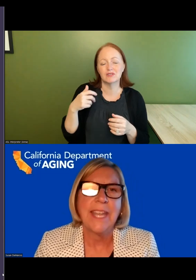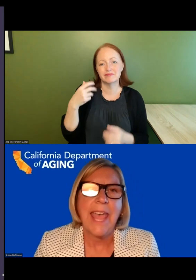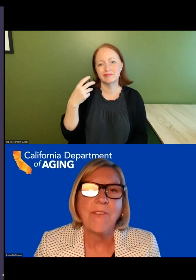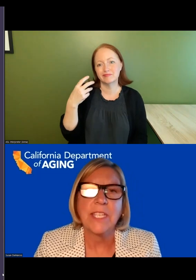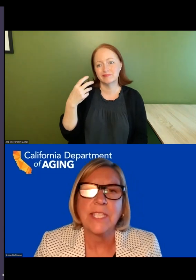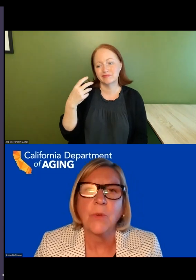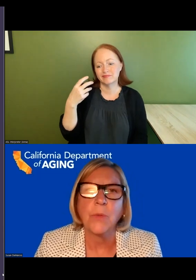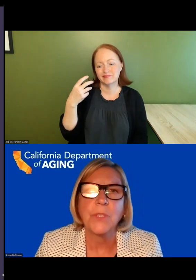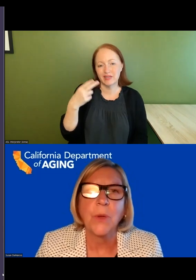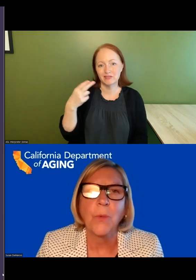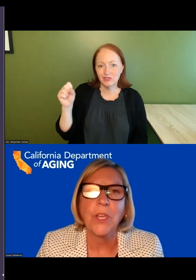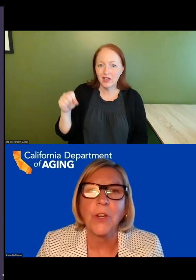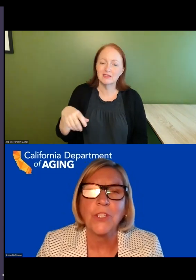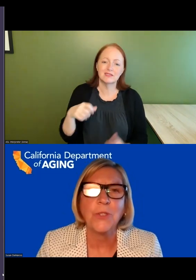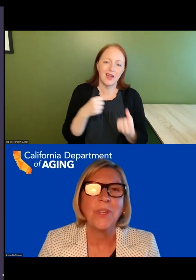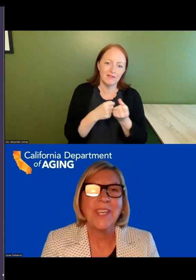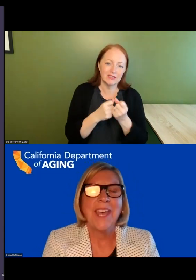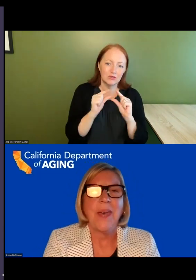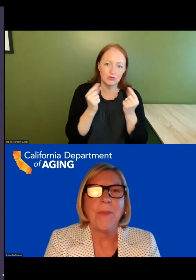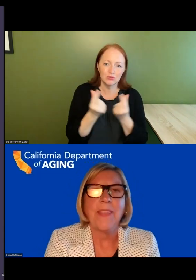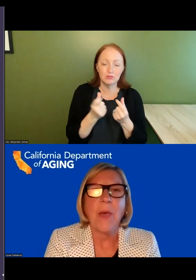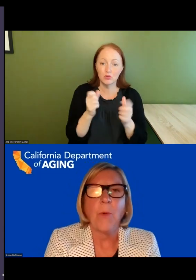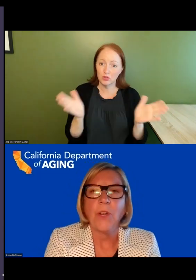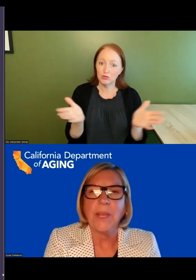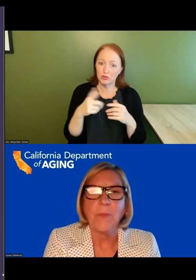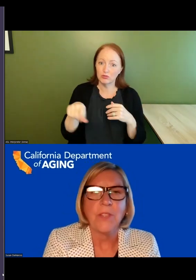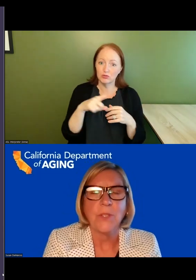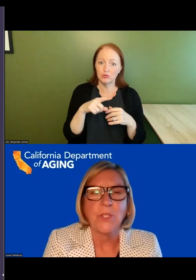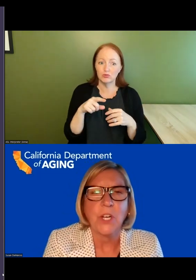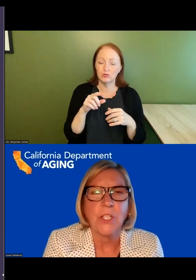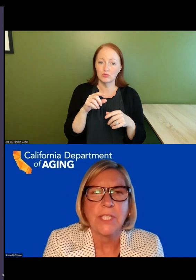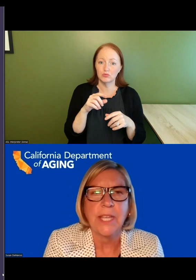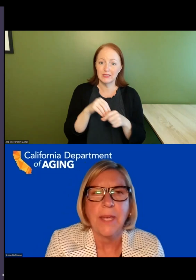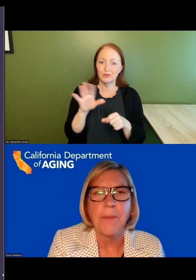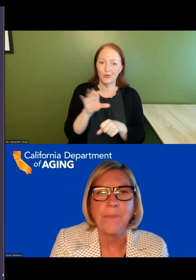and advocacy groups. So we encourage you in that work. And we also